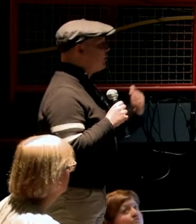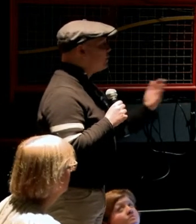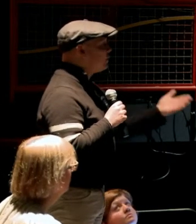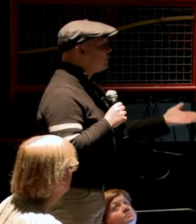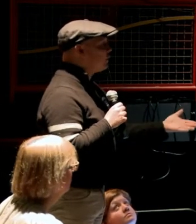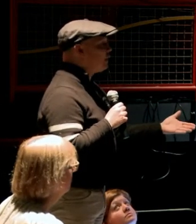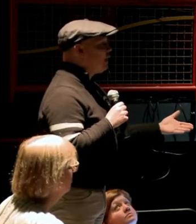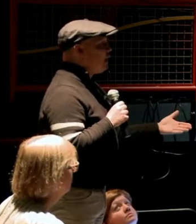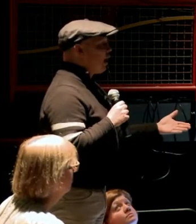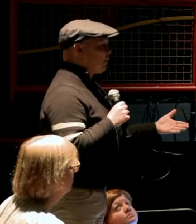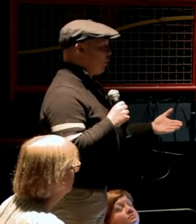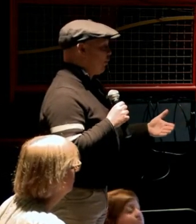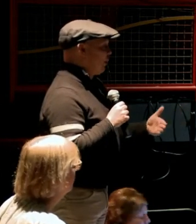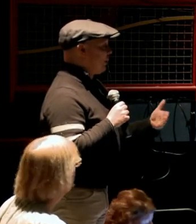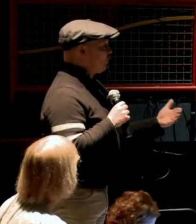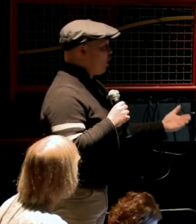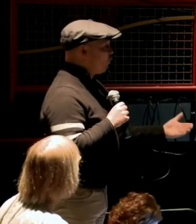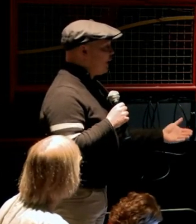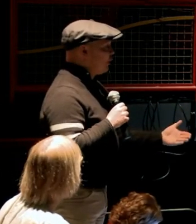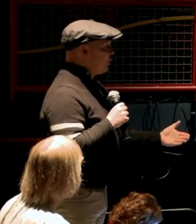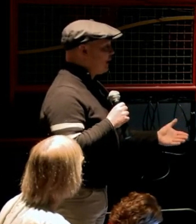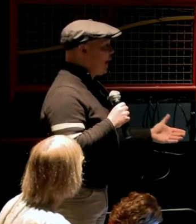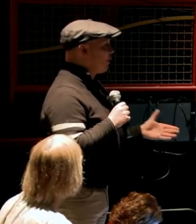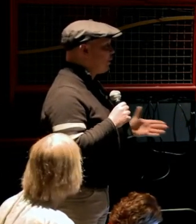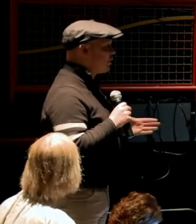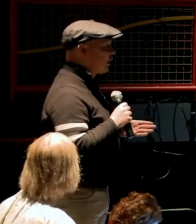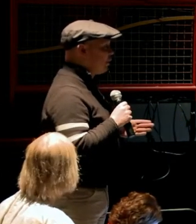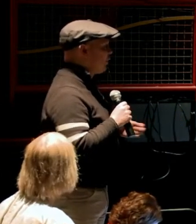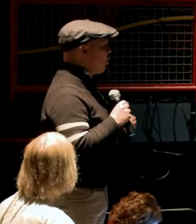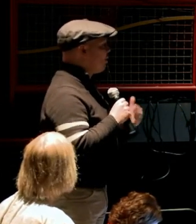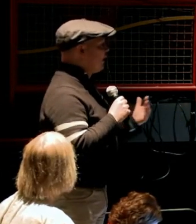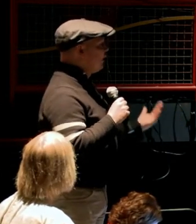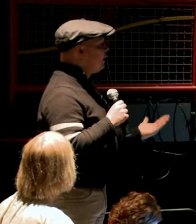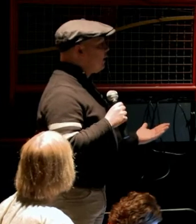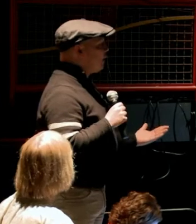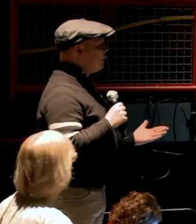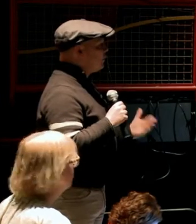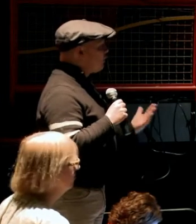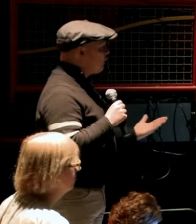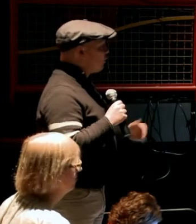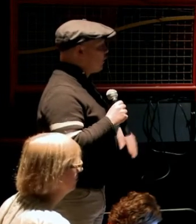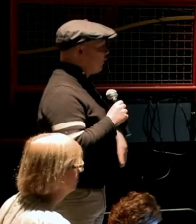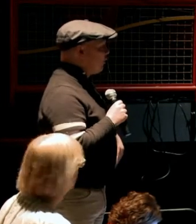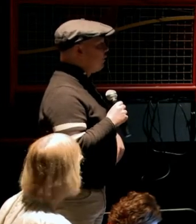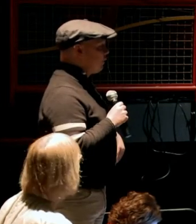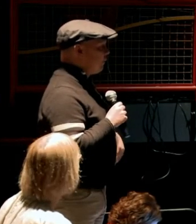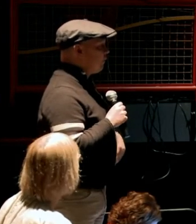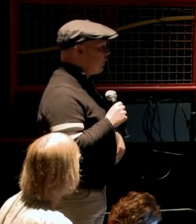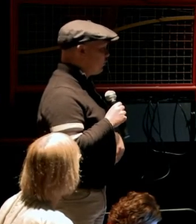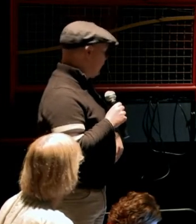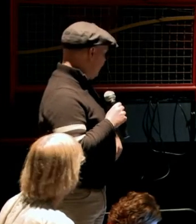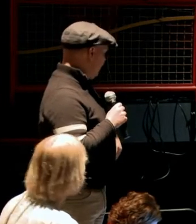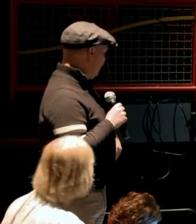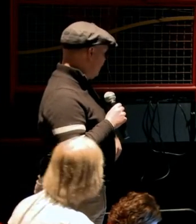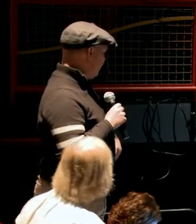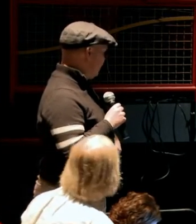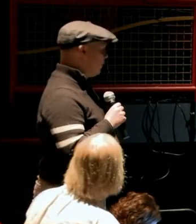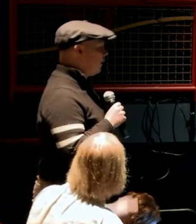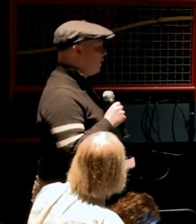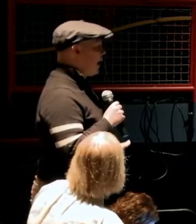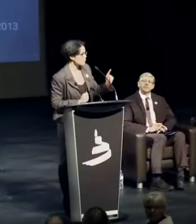that enhances the programming that you're already doing? How can we celebrate the opening of the museum?